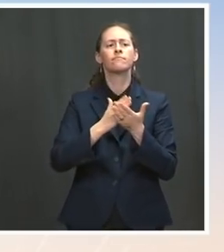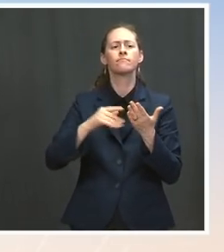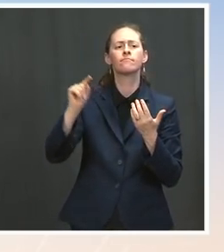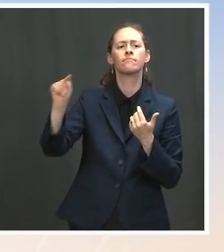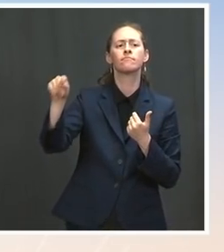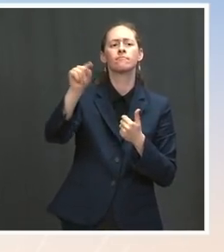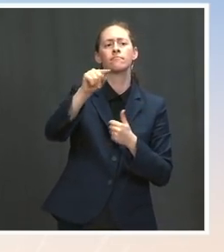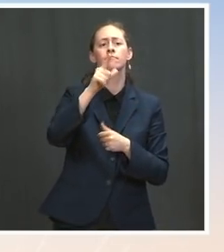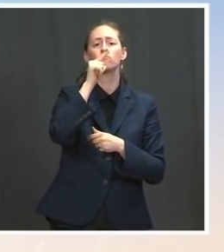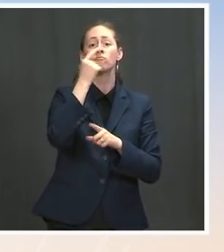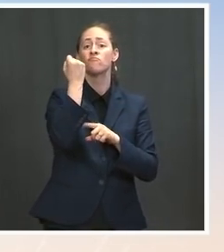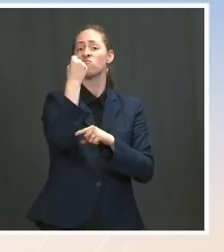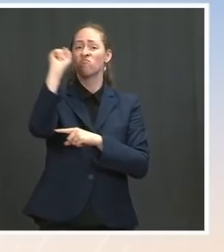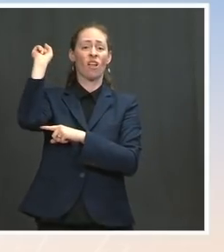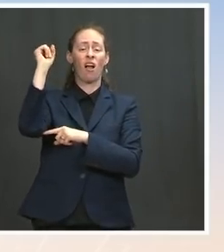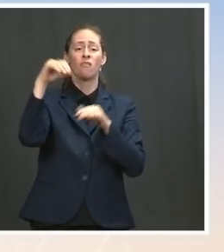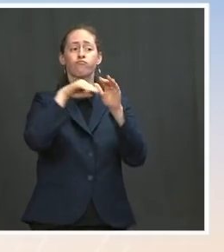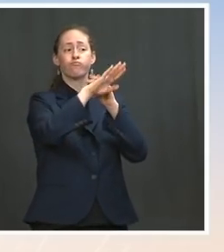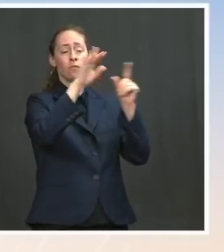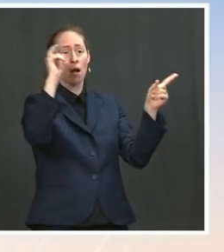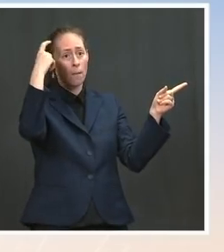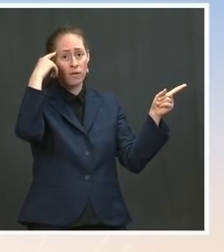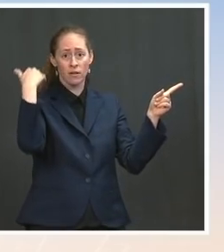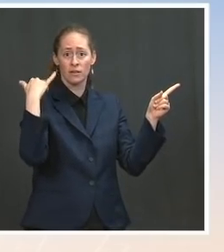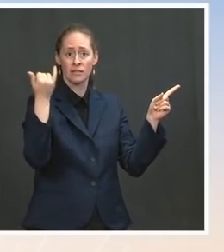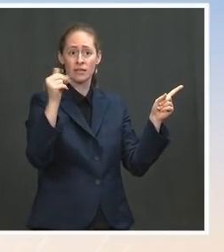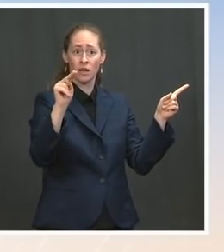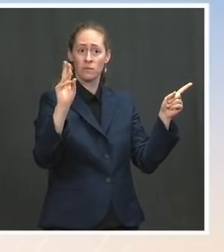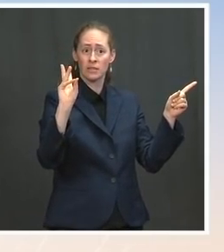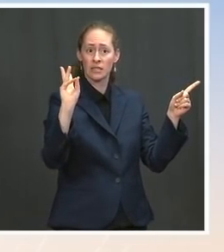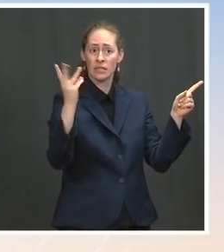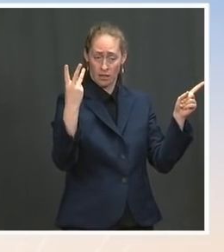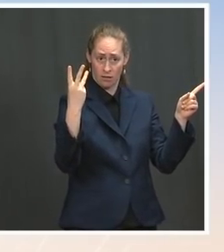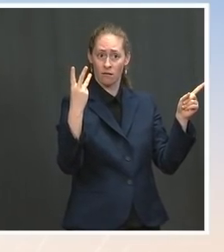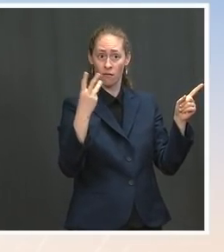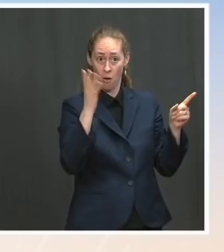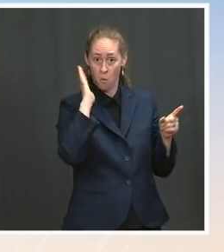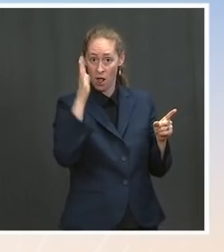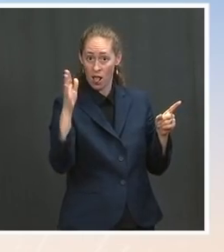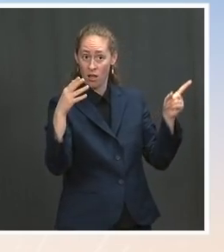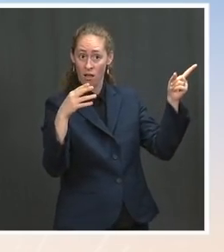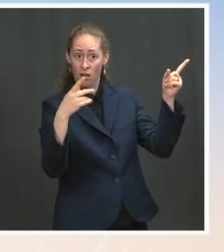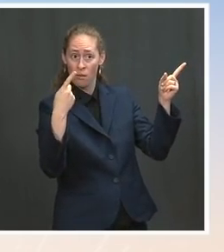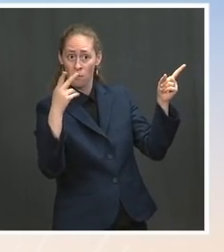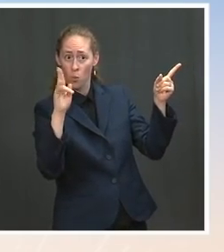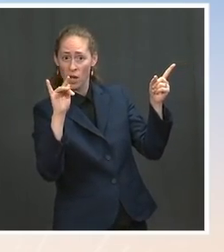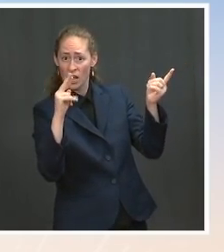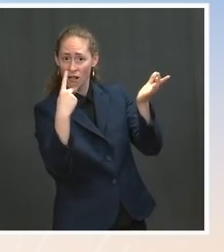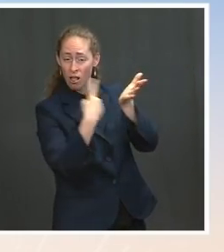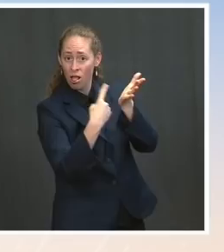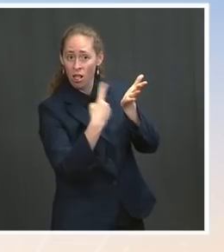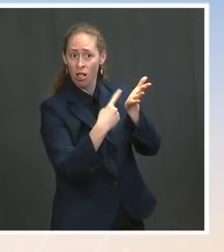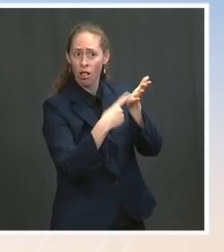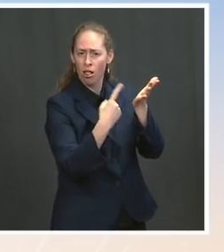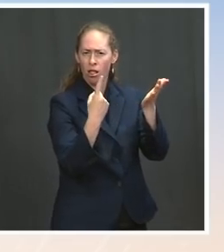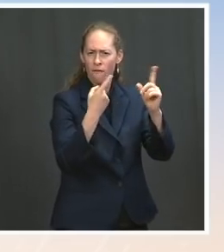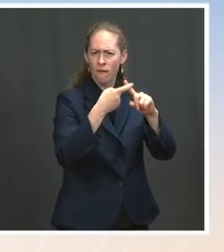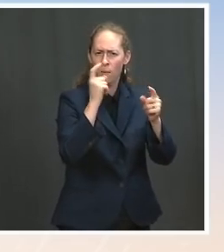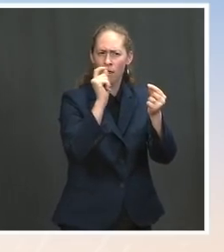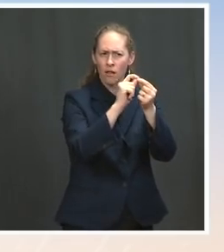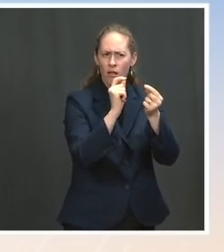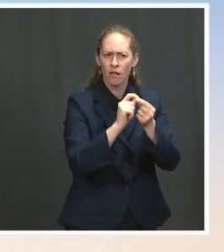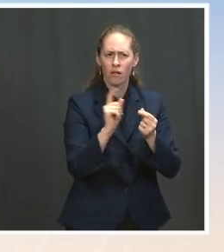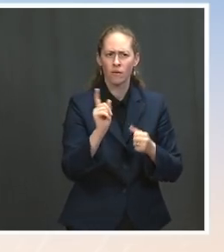year. I'm wondering what you make of that, where you think this is coming from. Well, we don't use the Russian government as our guide to human